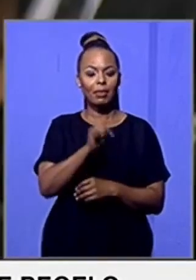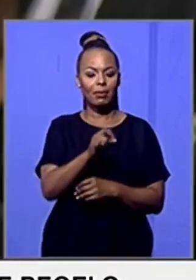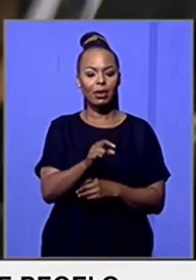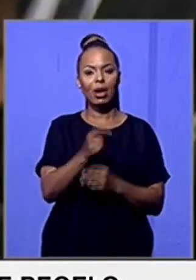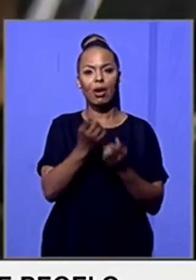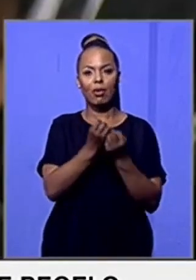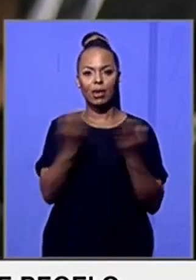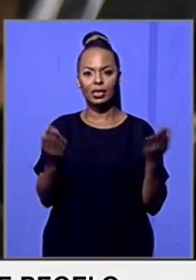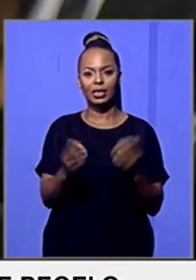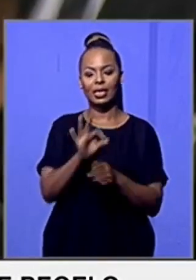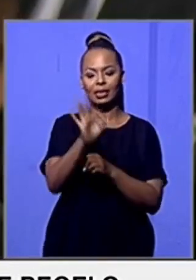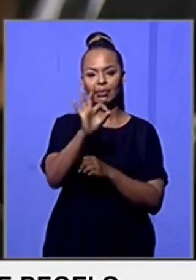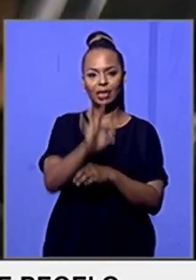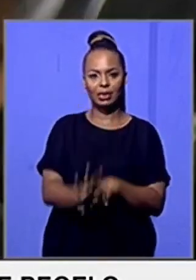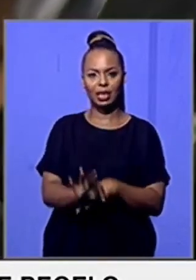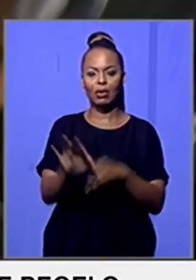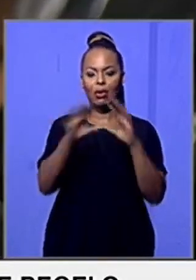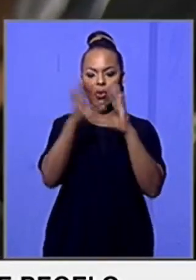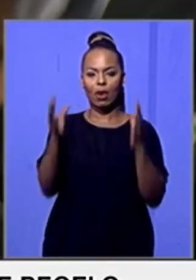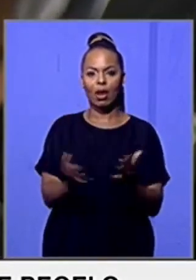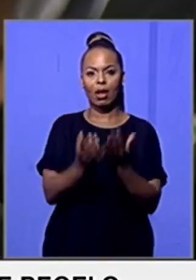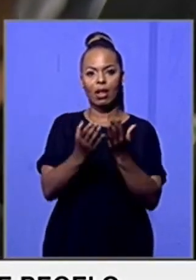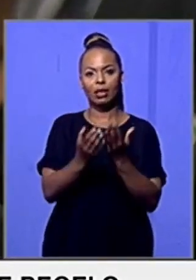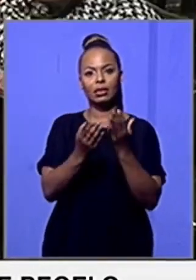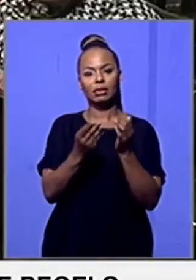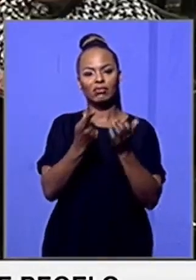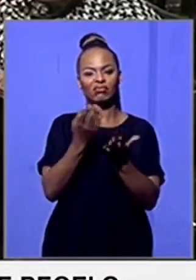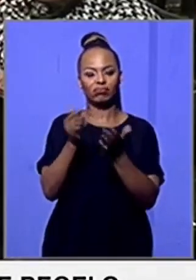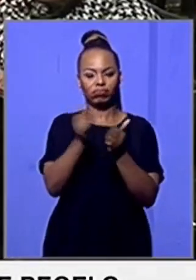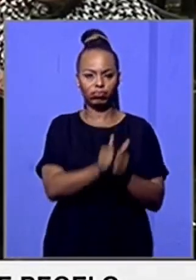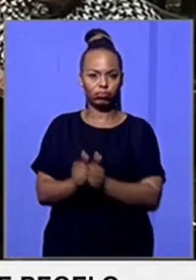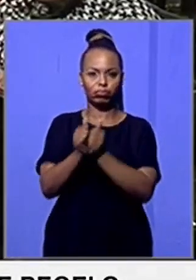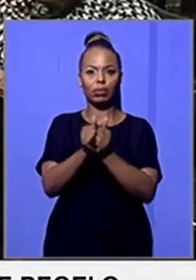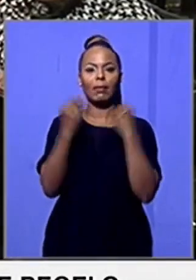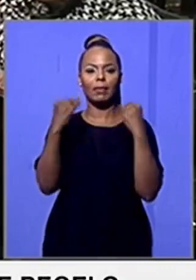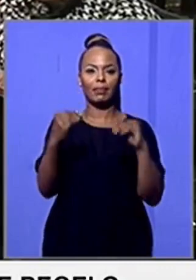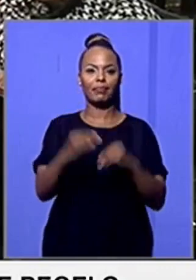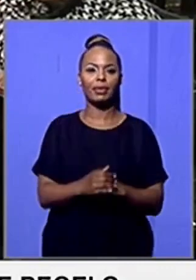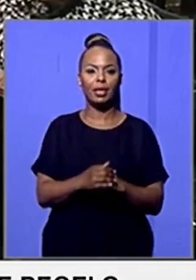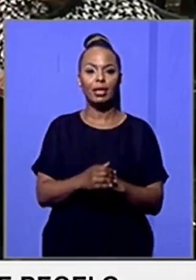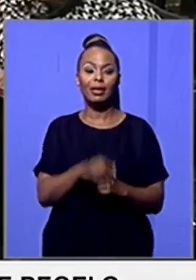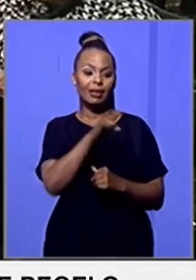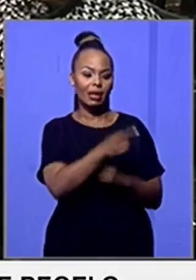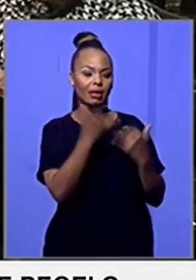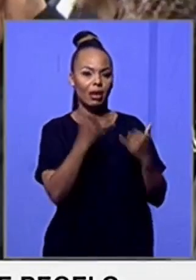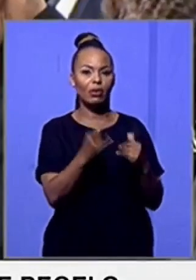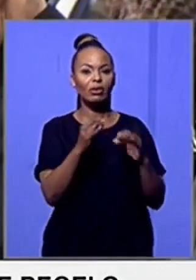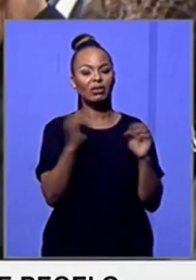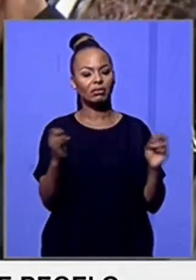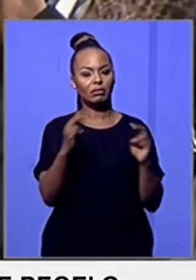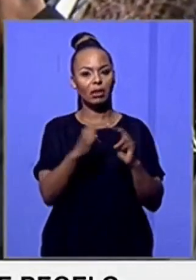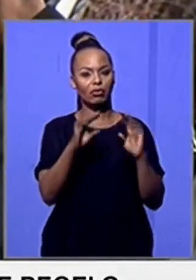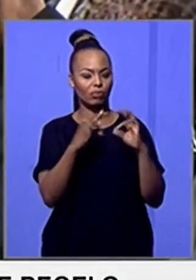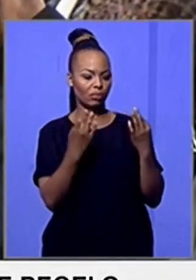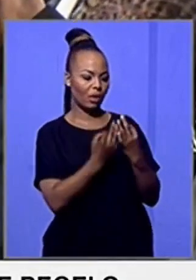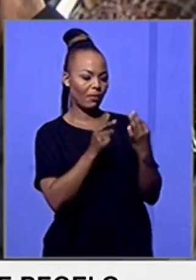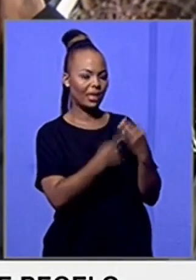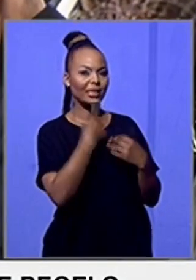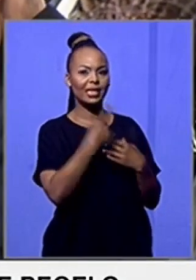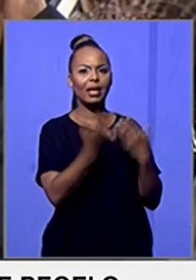di le 30 tsa kgwebisano ya lefatshe ga jaana. Kgotla ya kgwebo ya BRICS ya re go na le tšhono ya kgolo. Kgotla ya re go